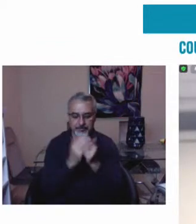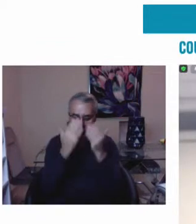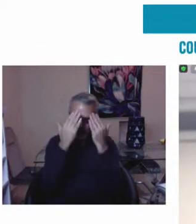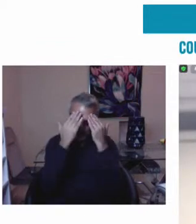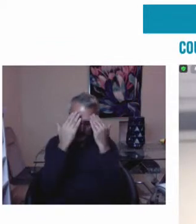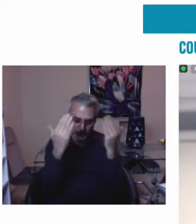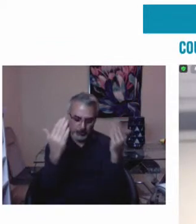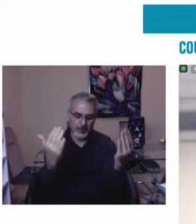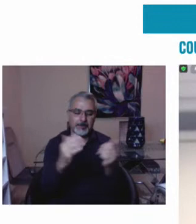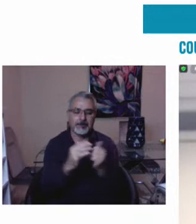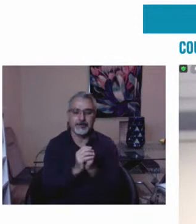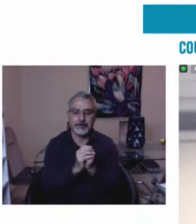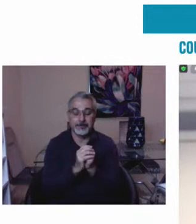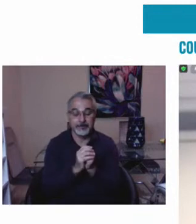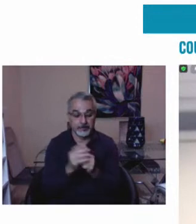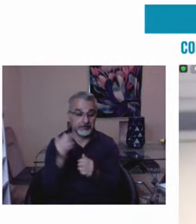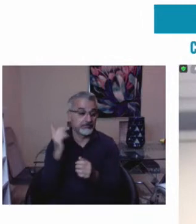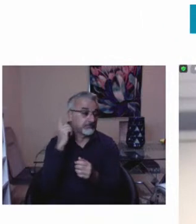Proof seems to show